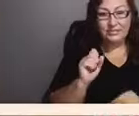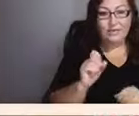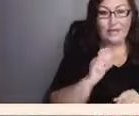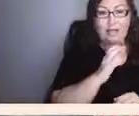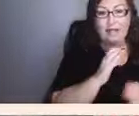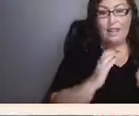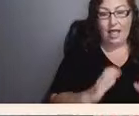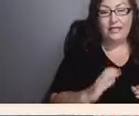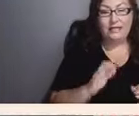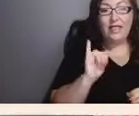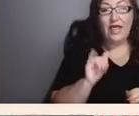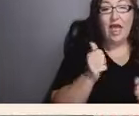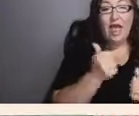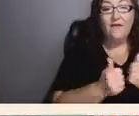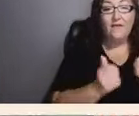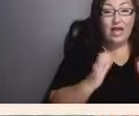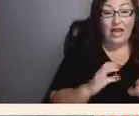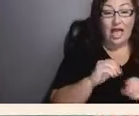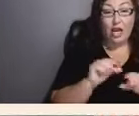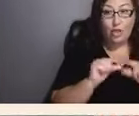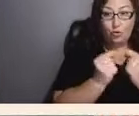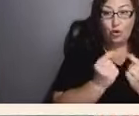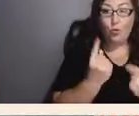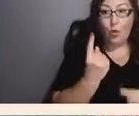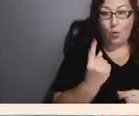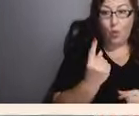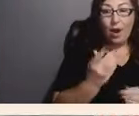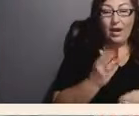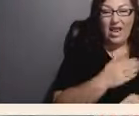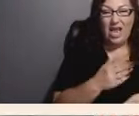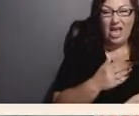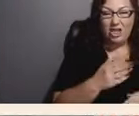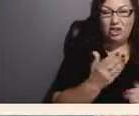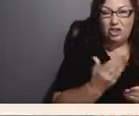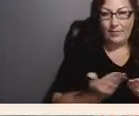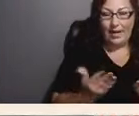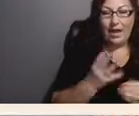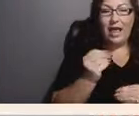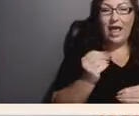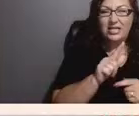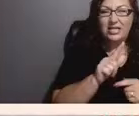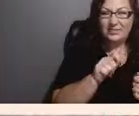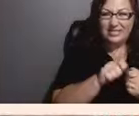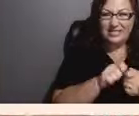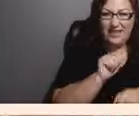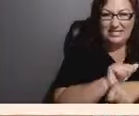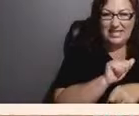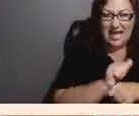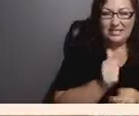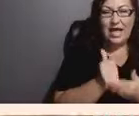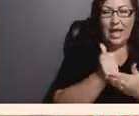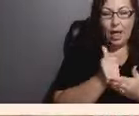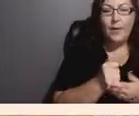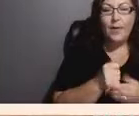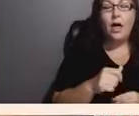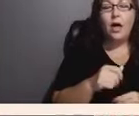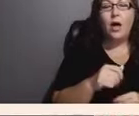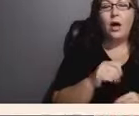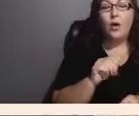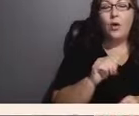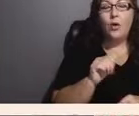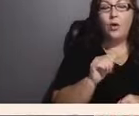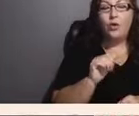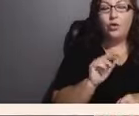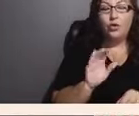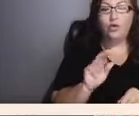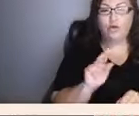one instrument and a specific task to help work a gross motor skill. Then when all the clients do their task with the instrument at the